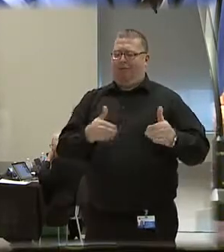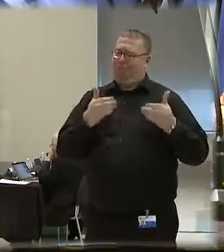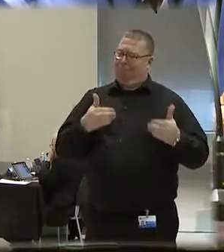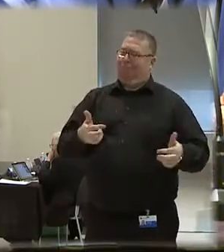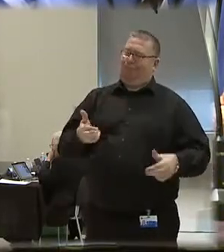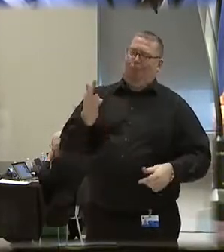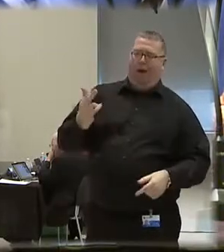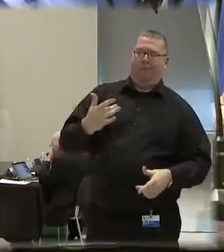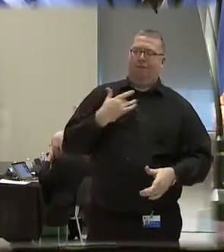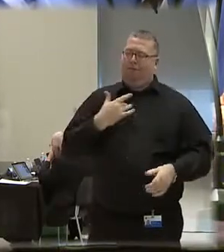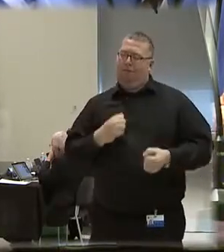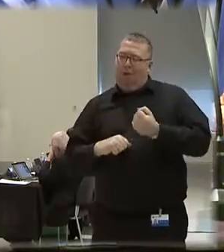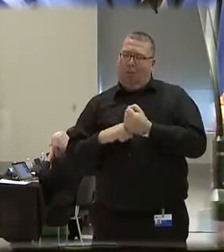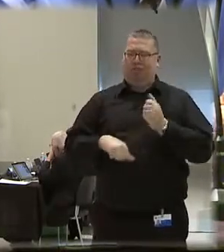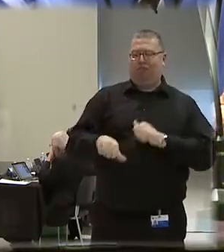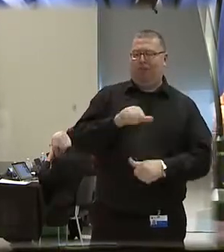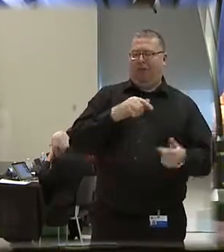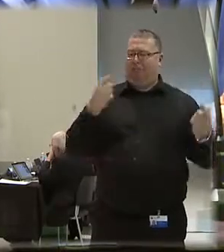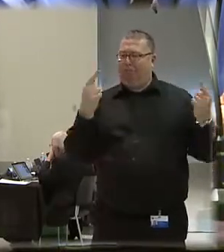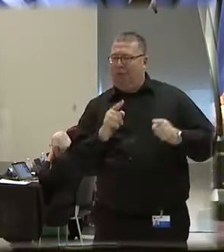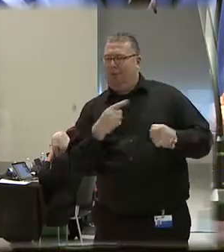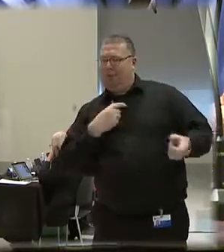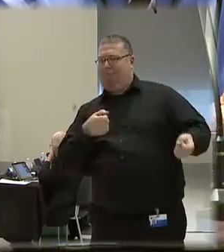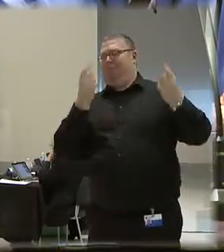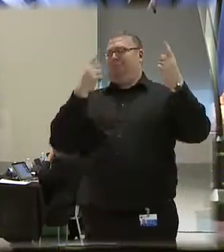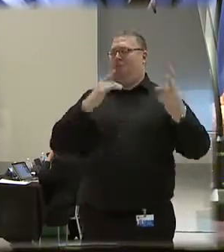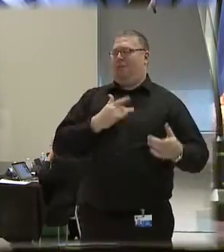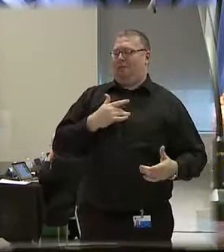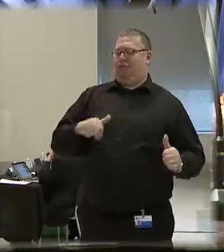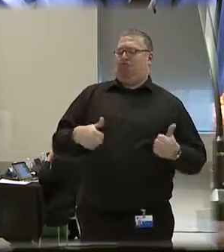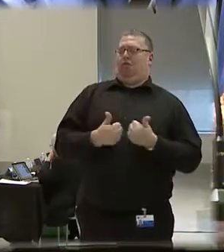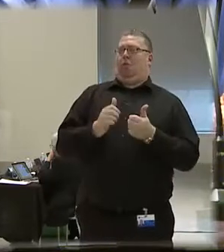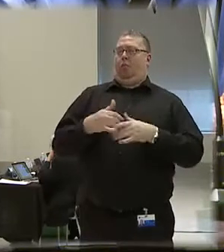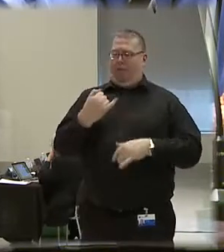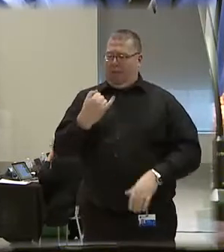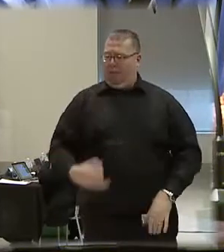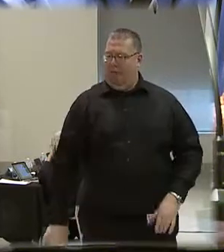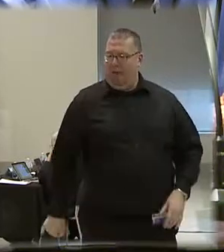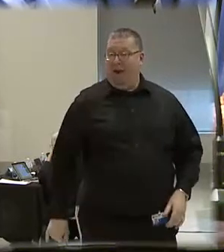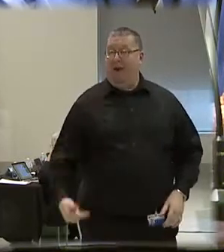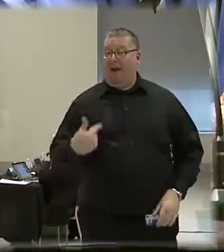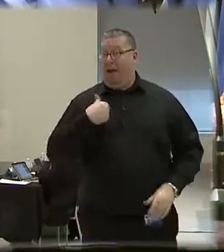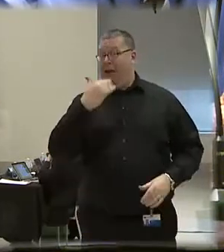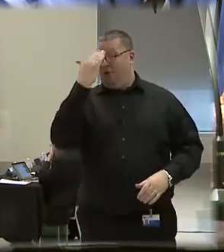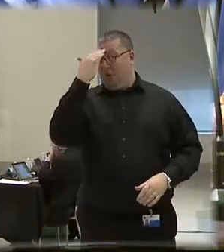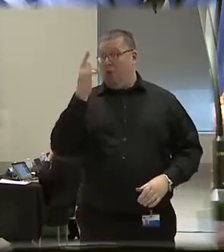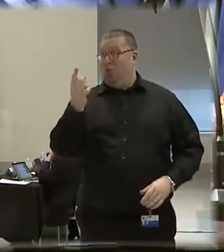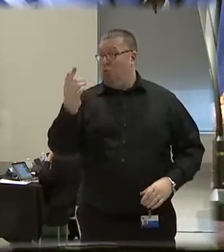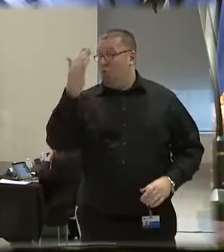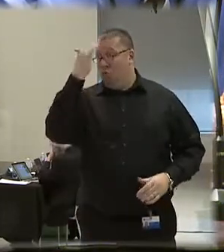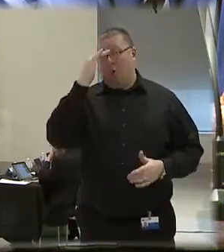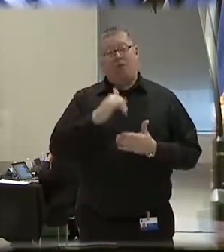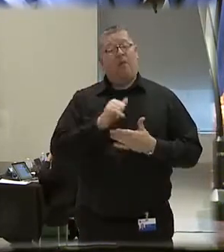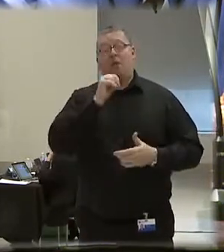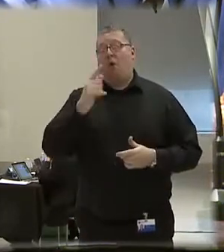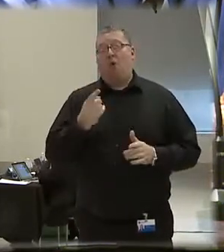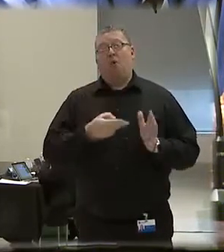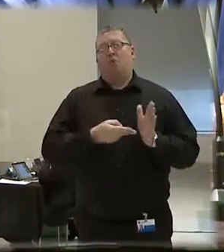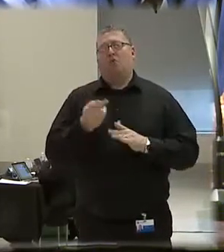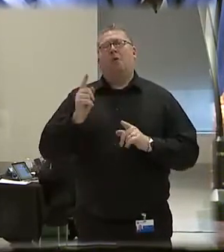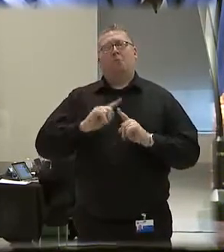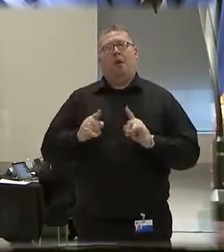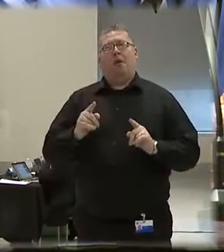and the camaraderie that exists. We're always challenged by that. I know and you know that is not always true, but there is a